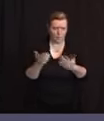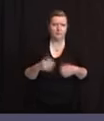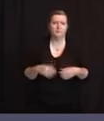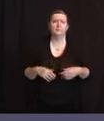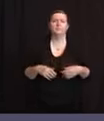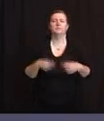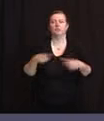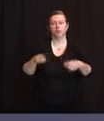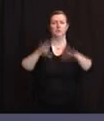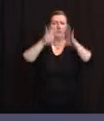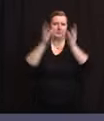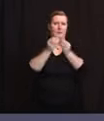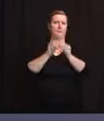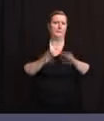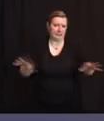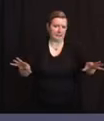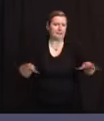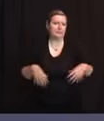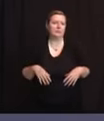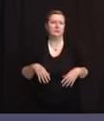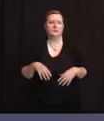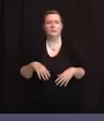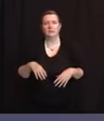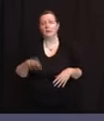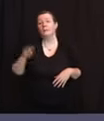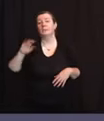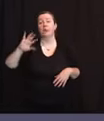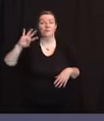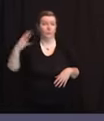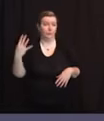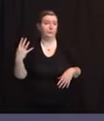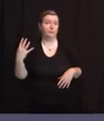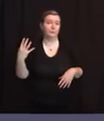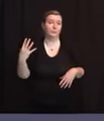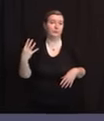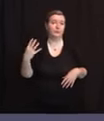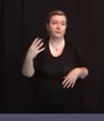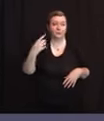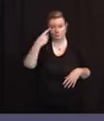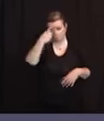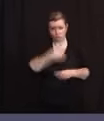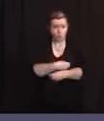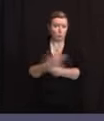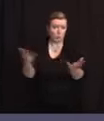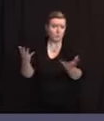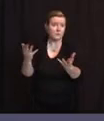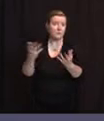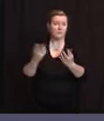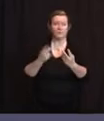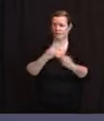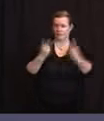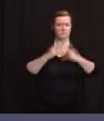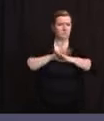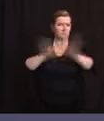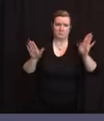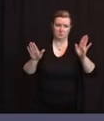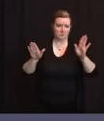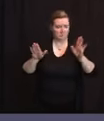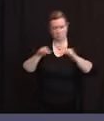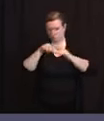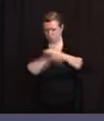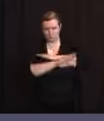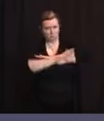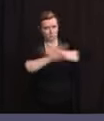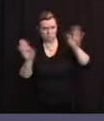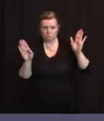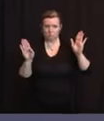On March 14th, we restricted visitation based on information that